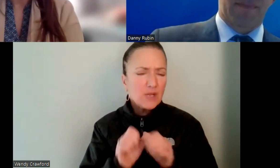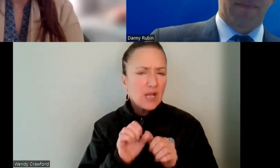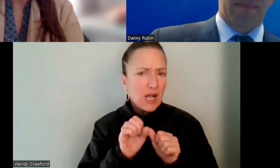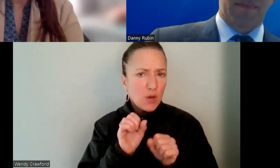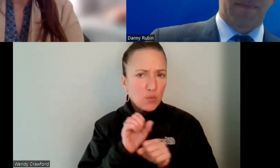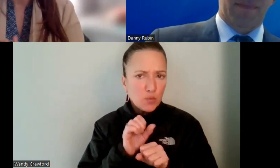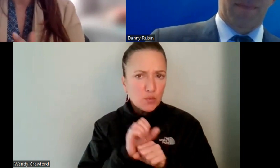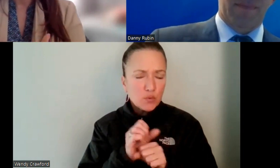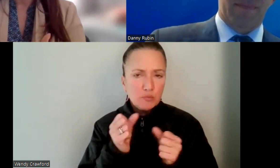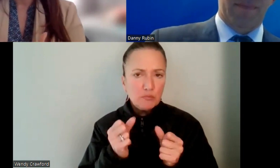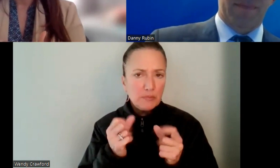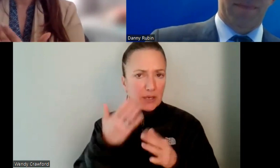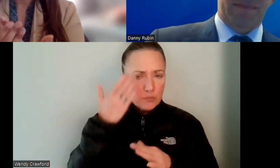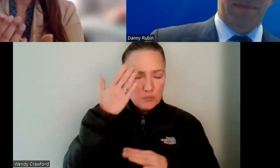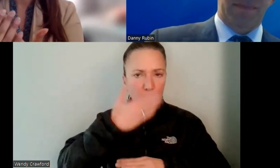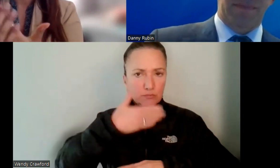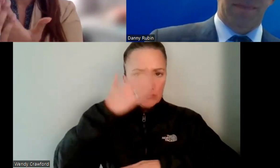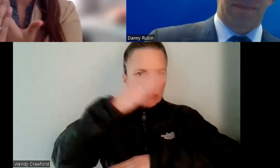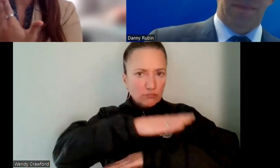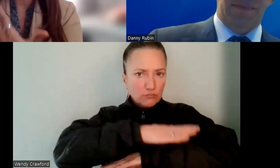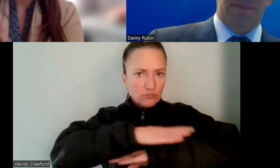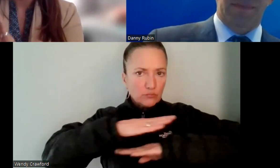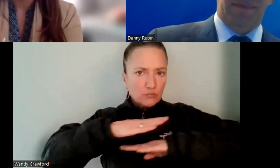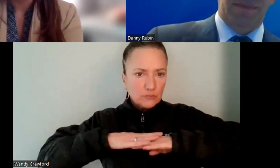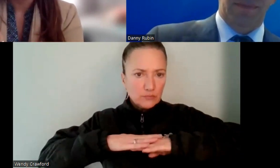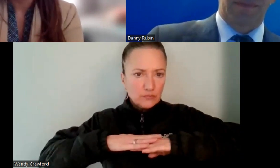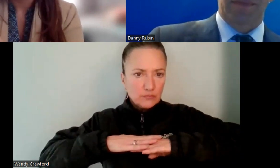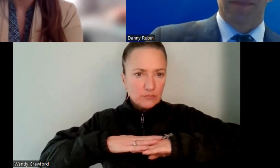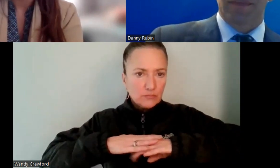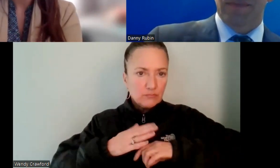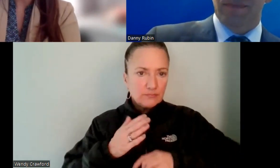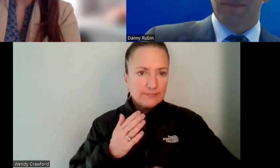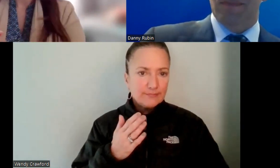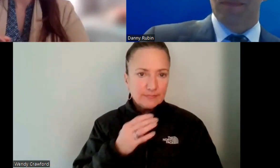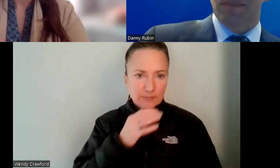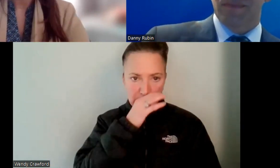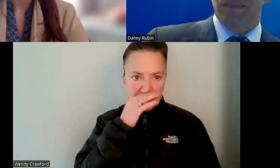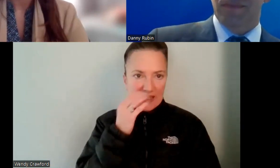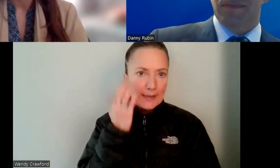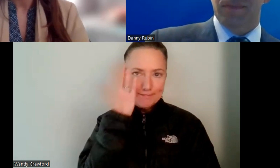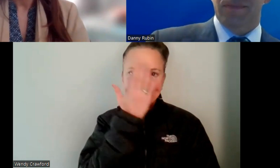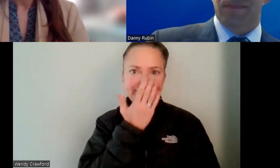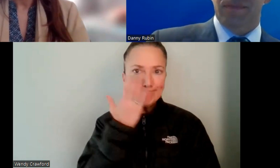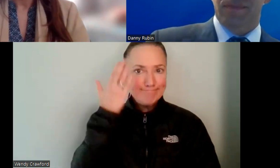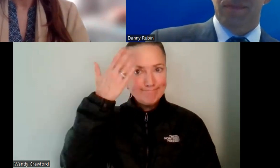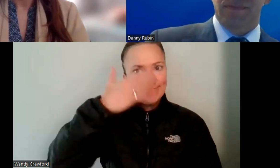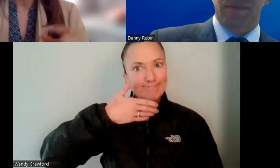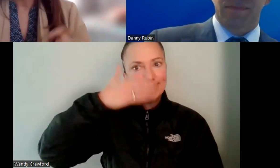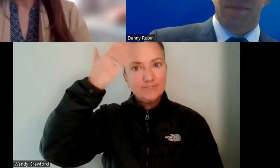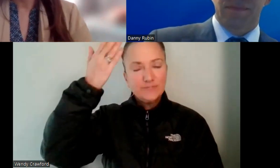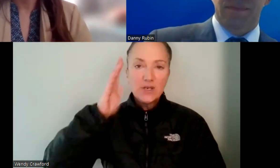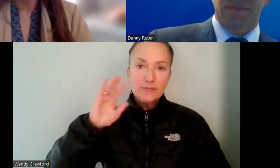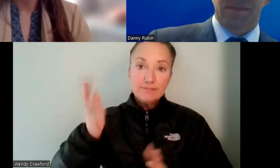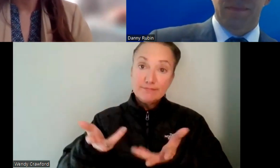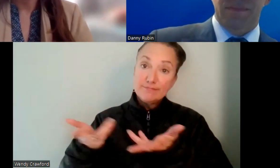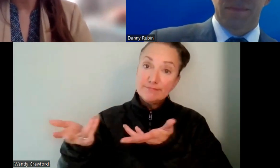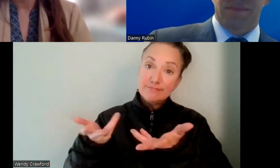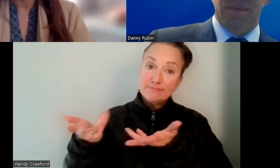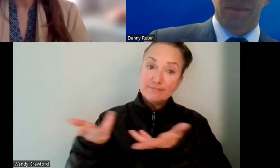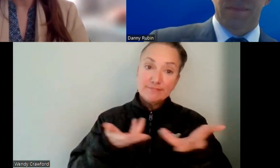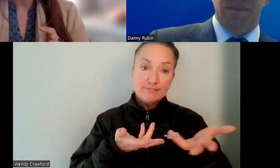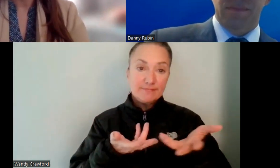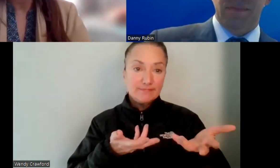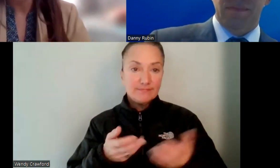positions, and, the face, like I was the face of the organization. Like basically, I started working at